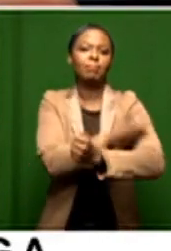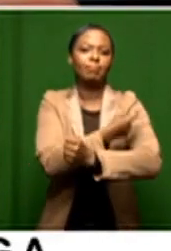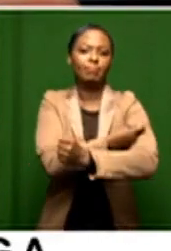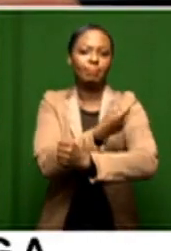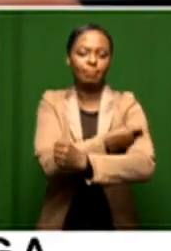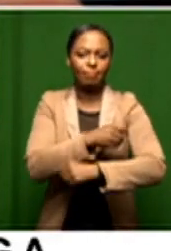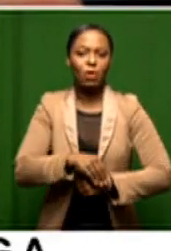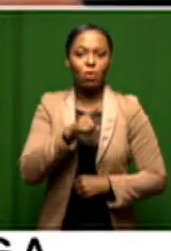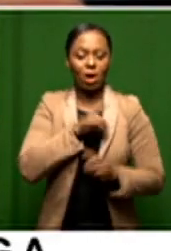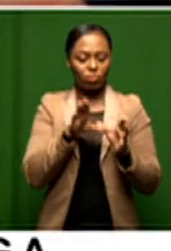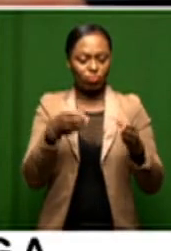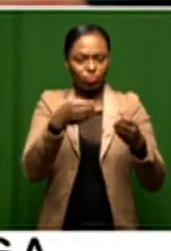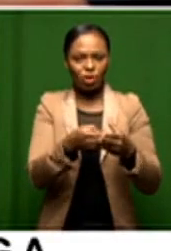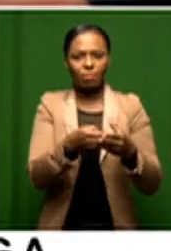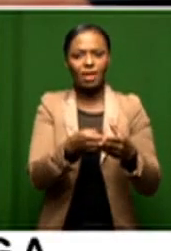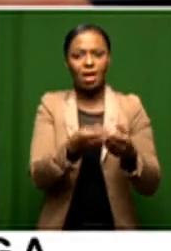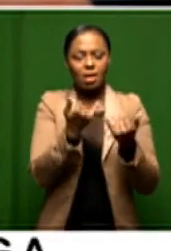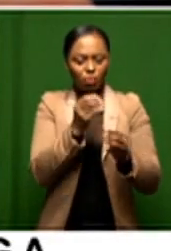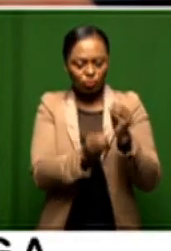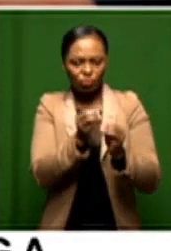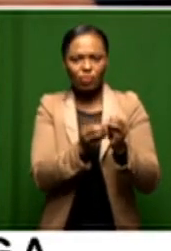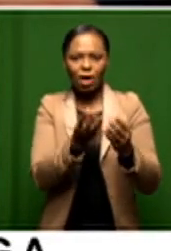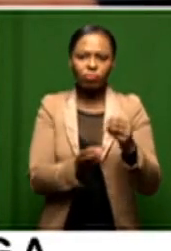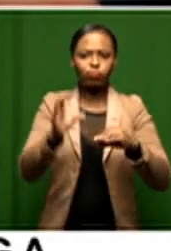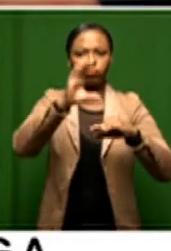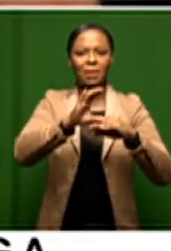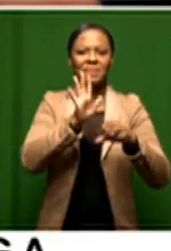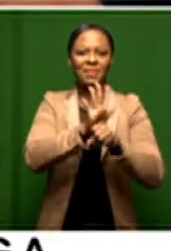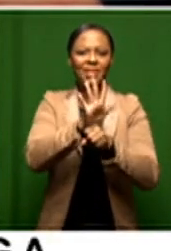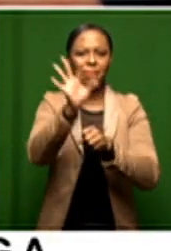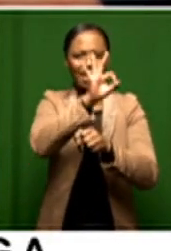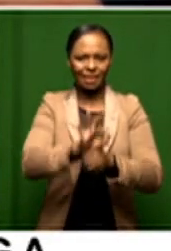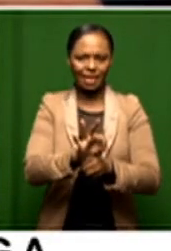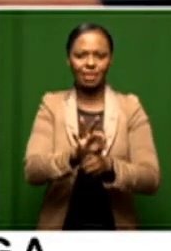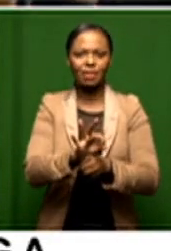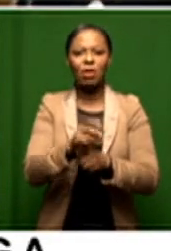schemes generates a surplus for an additional 15% of